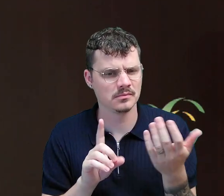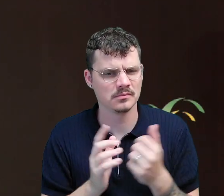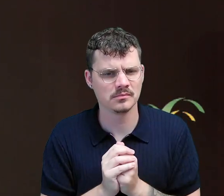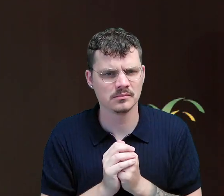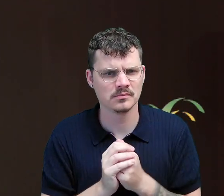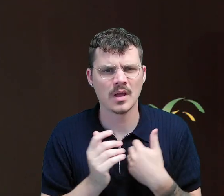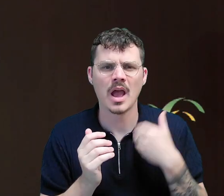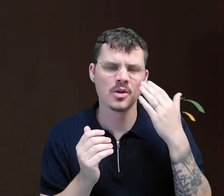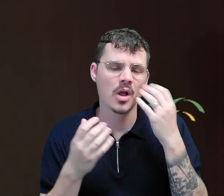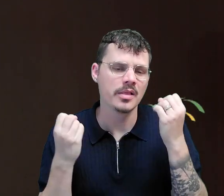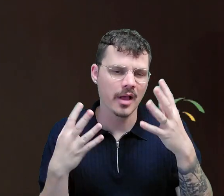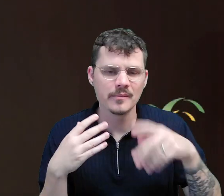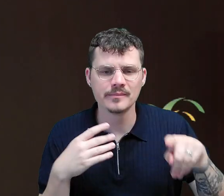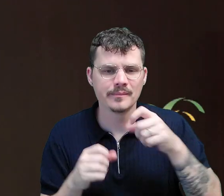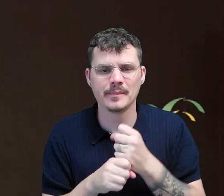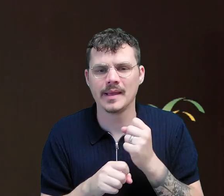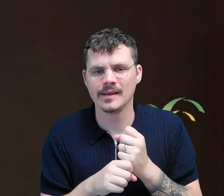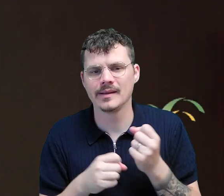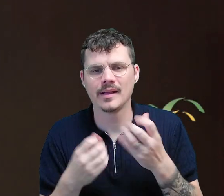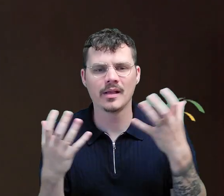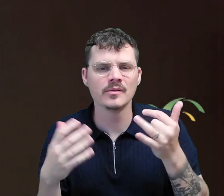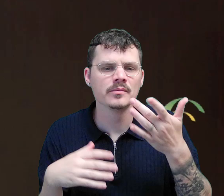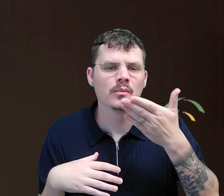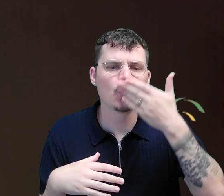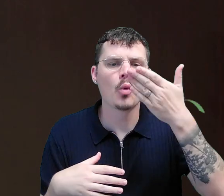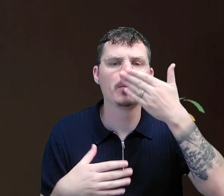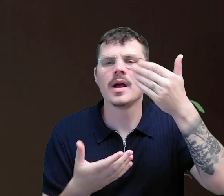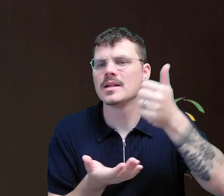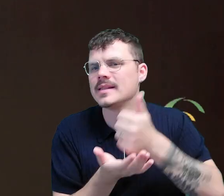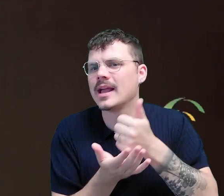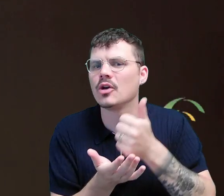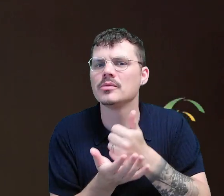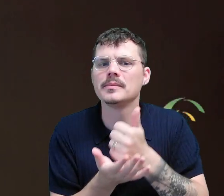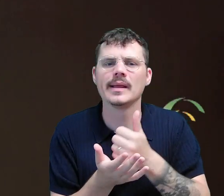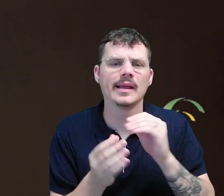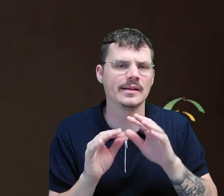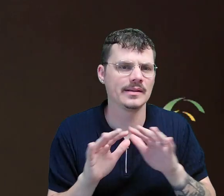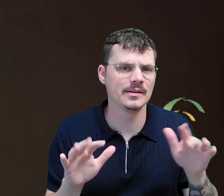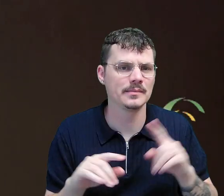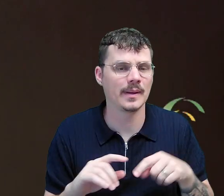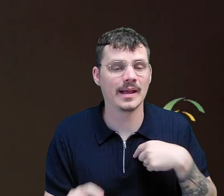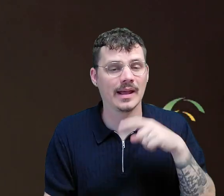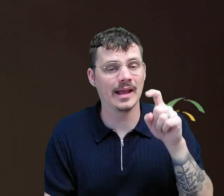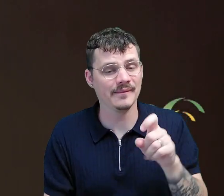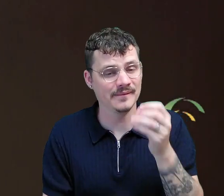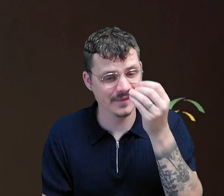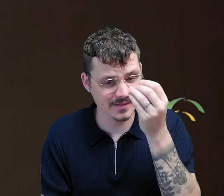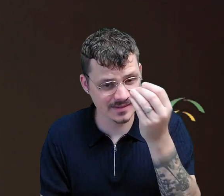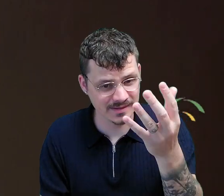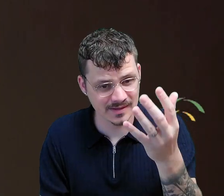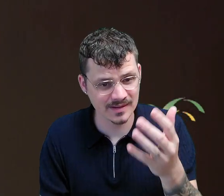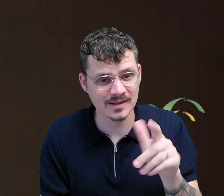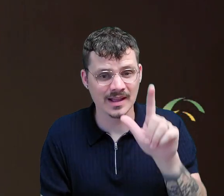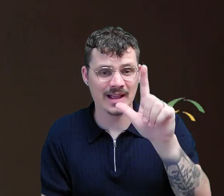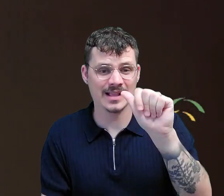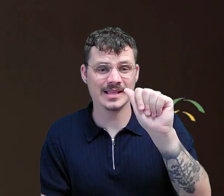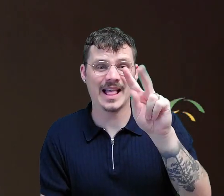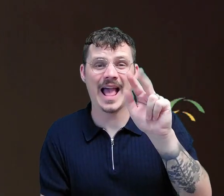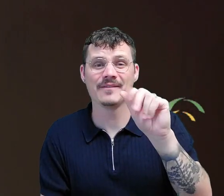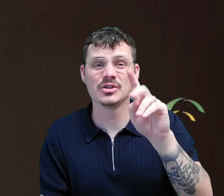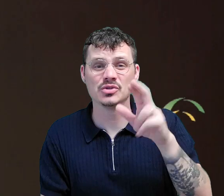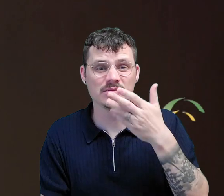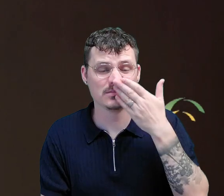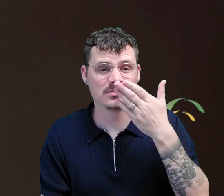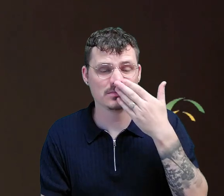I know people make a lot of like aromatherapy and stuff like that, but I gotta tell you, lavender drives me up the